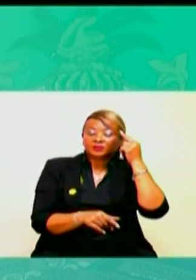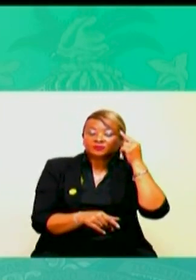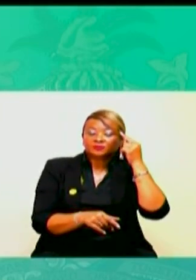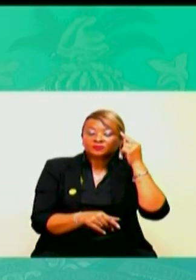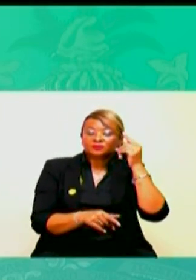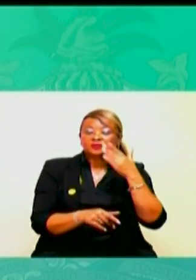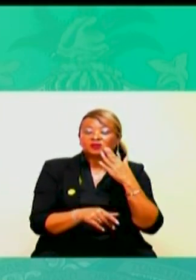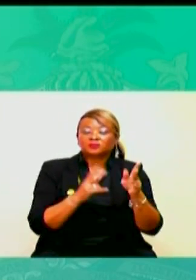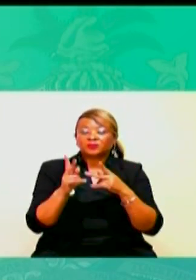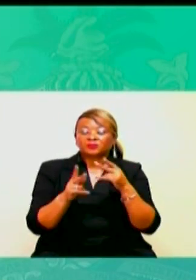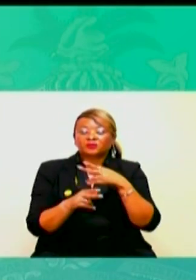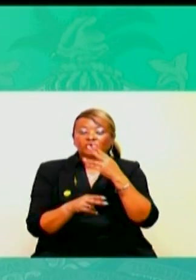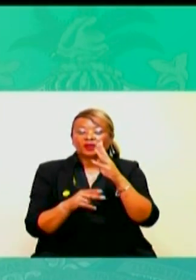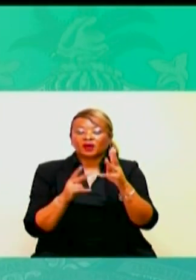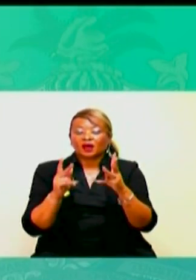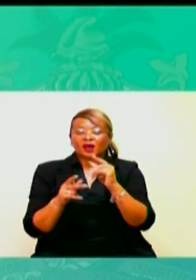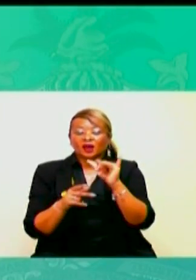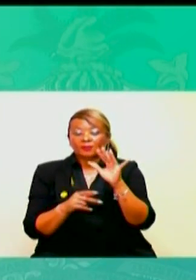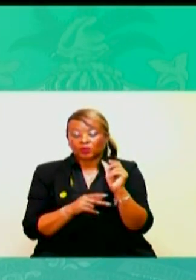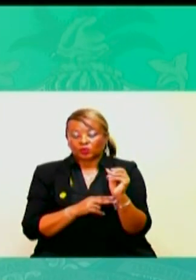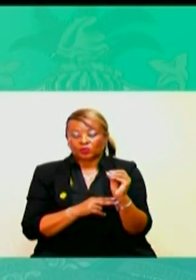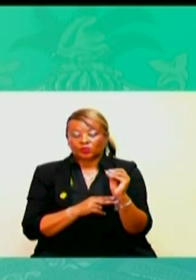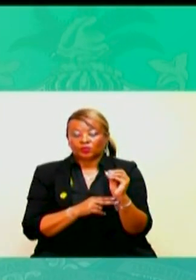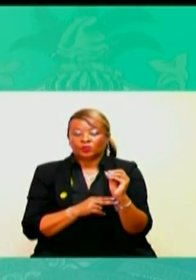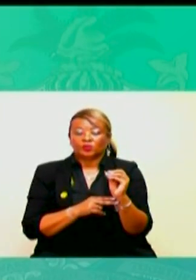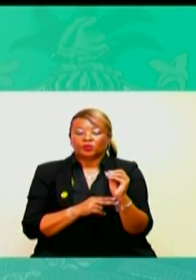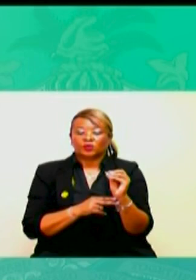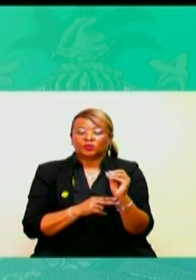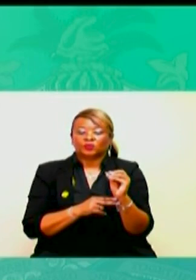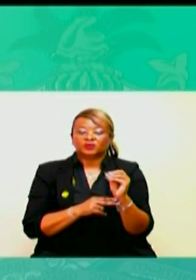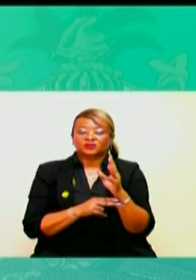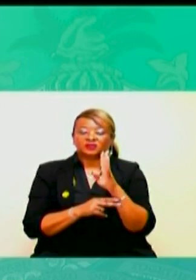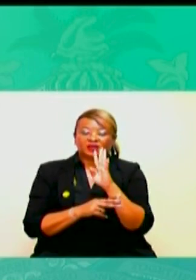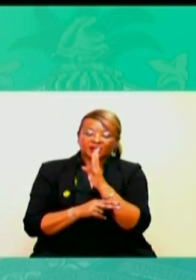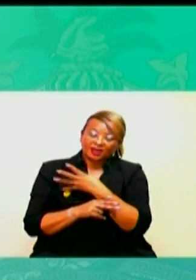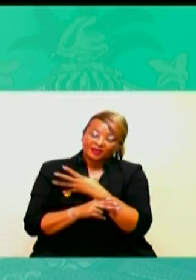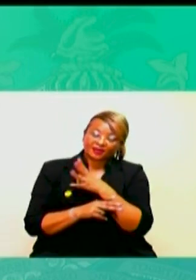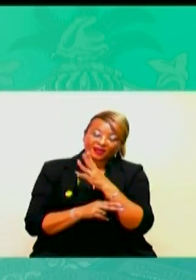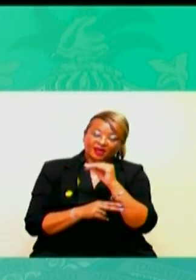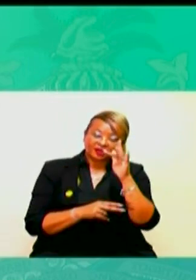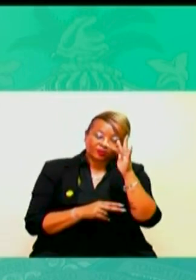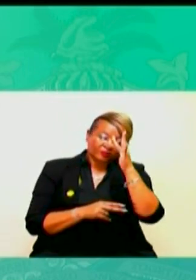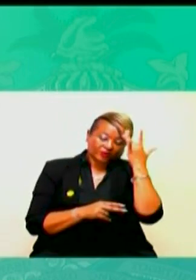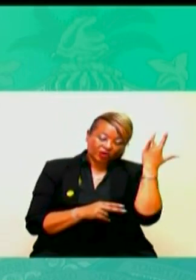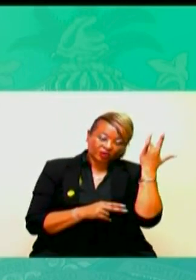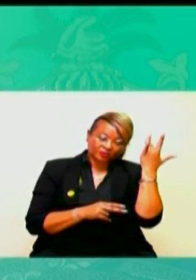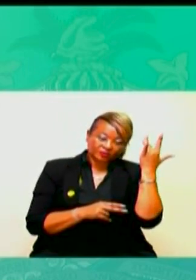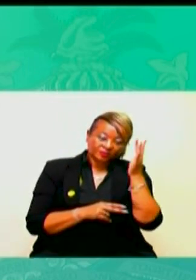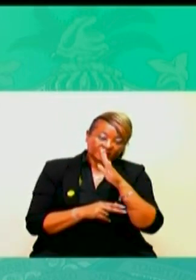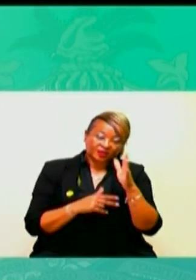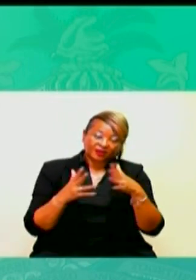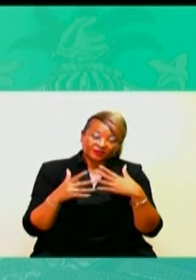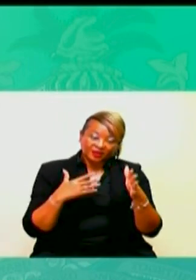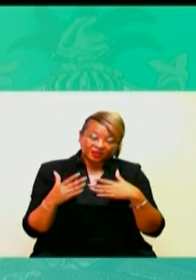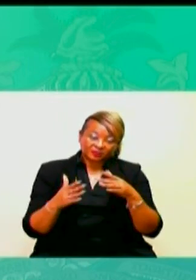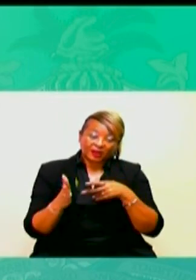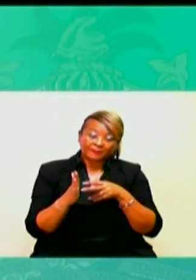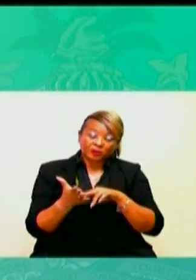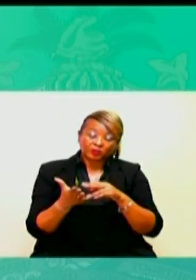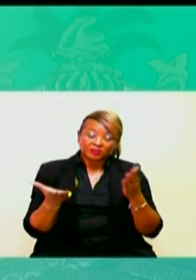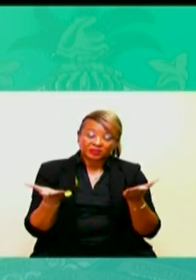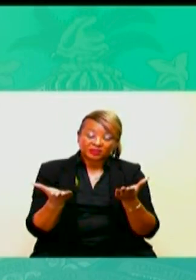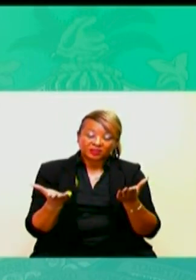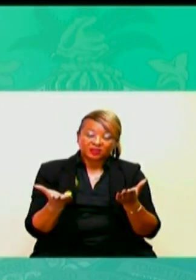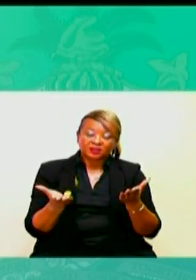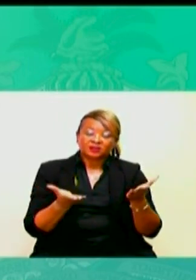of North Abaco and the entire Abaco were severely neglected and forgotten. Nevertheless, my purpose here today is